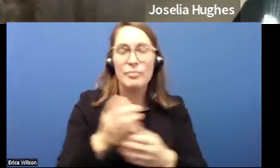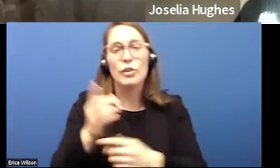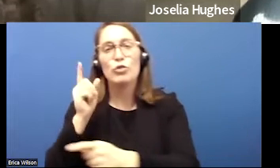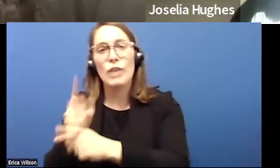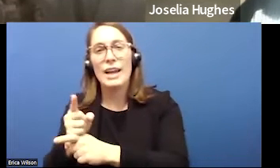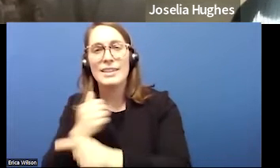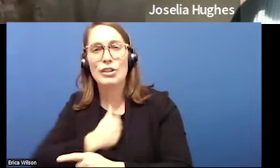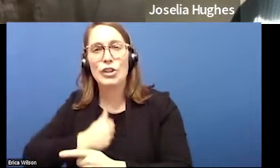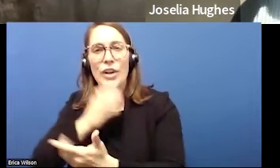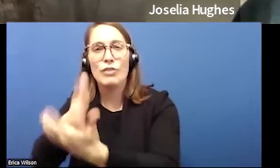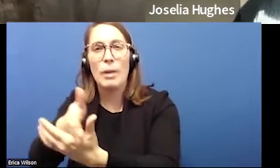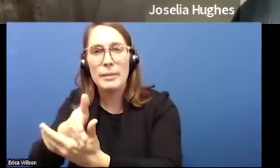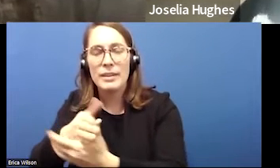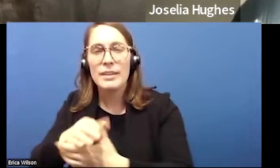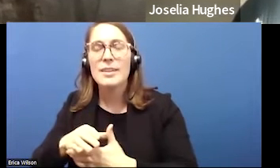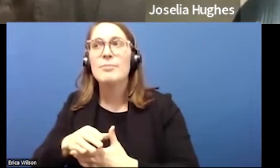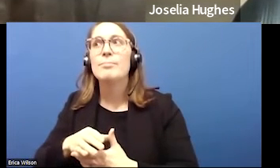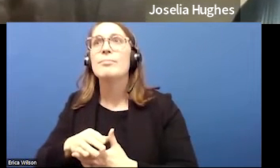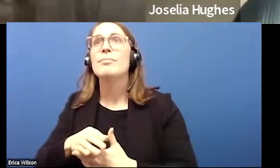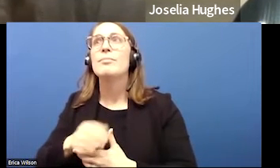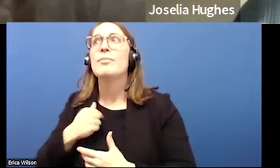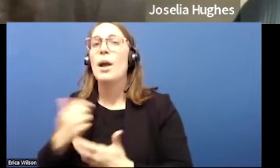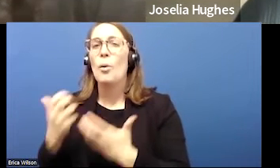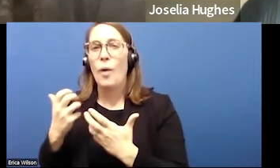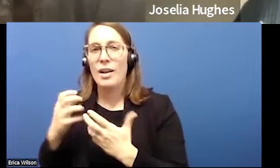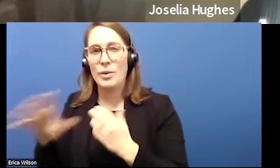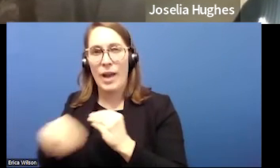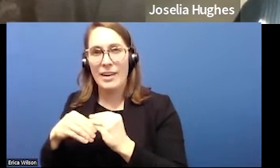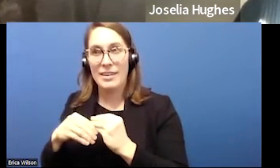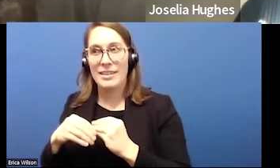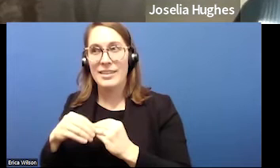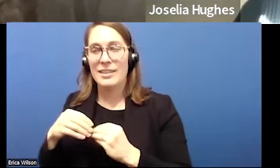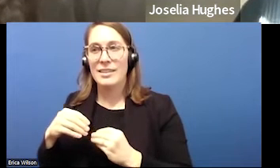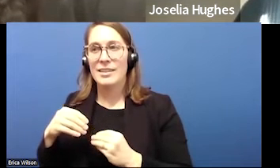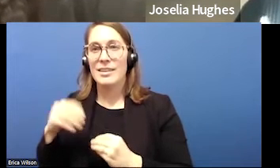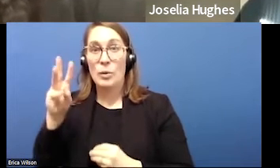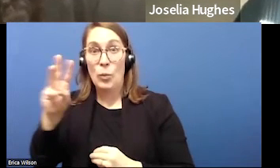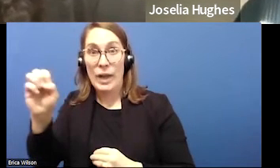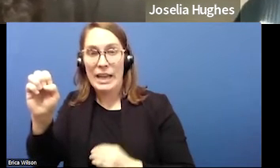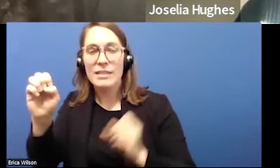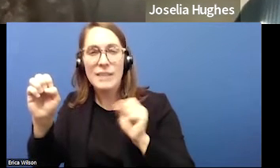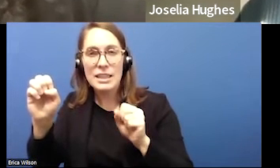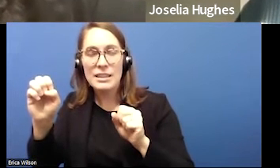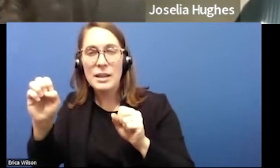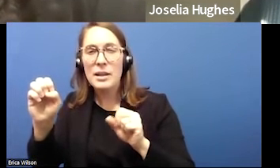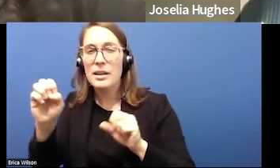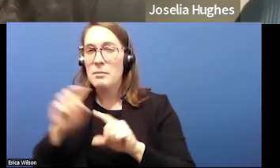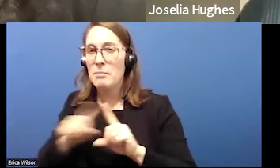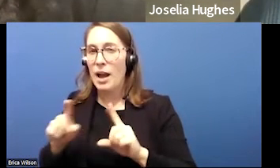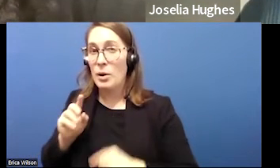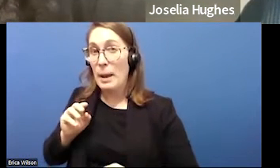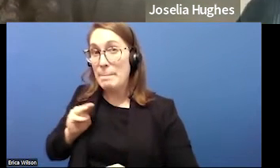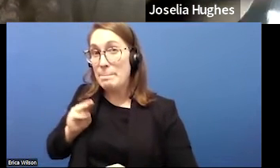Yeah. sorry to interrupt. Oh, I also want to say about the me in the we and how they